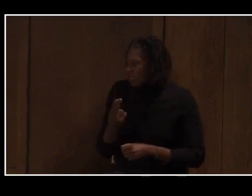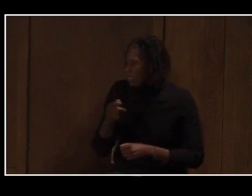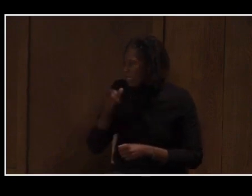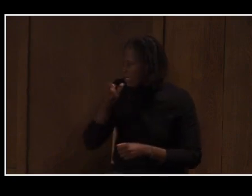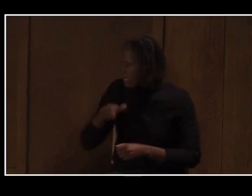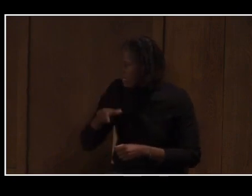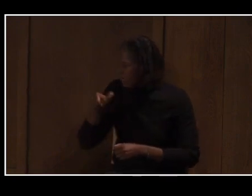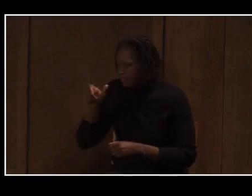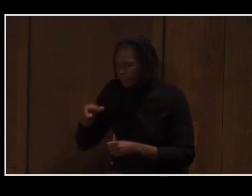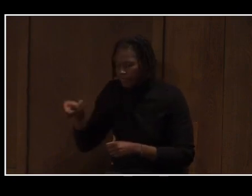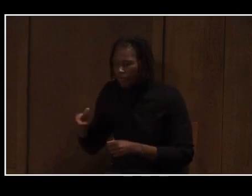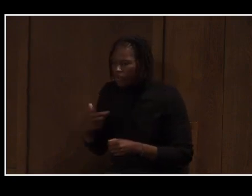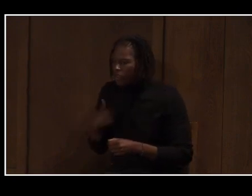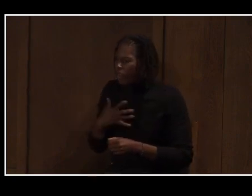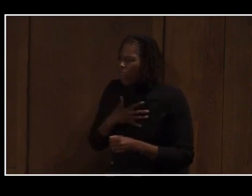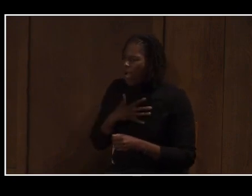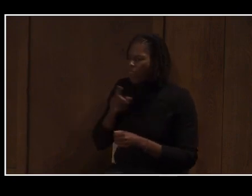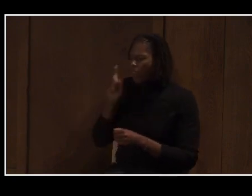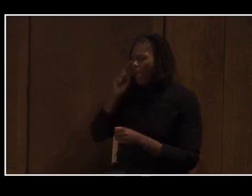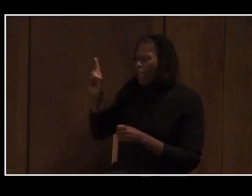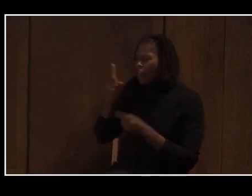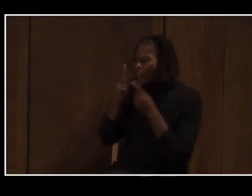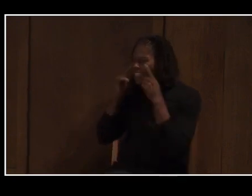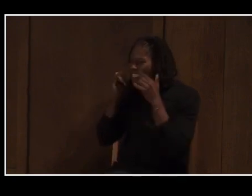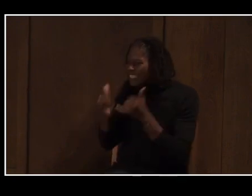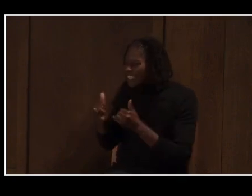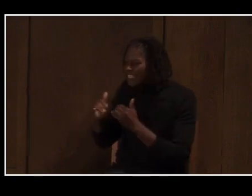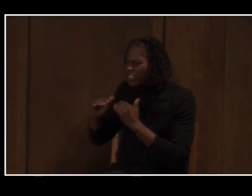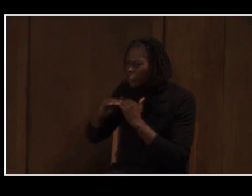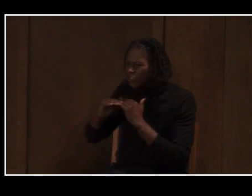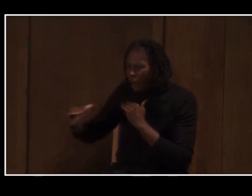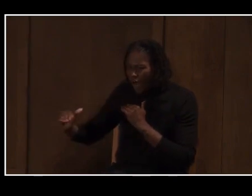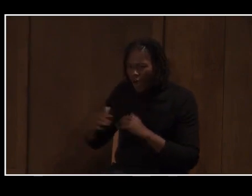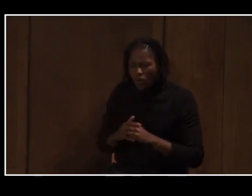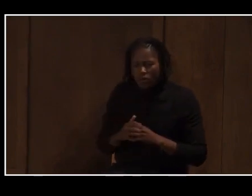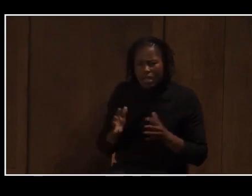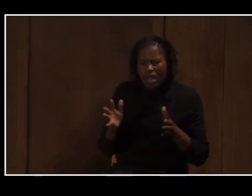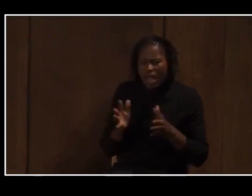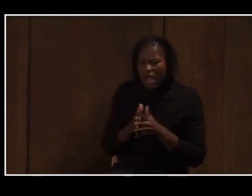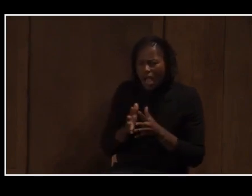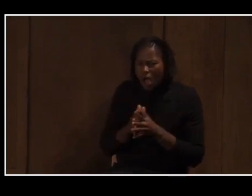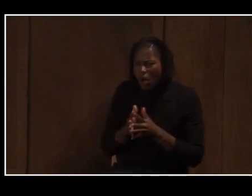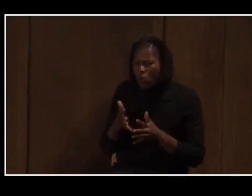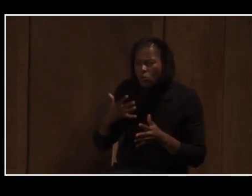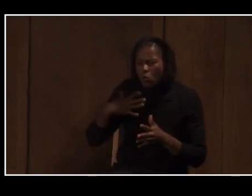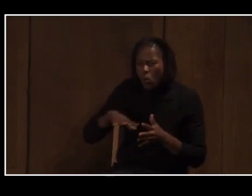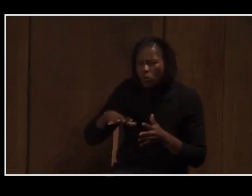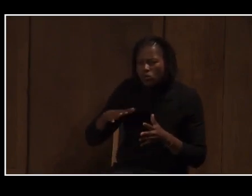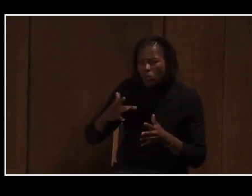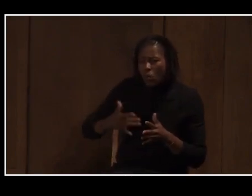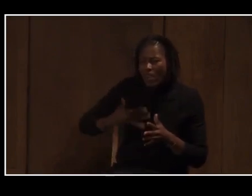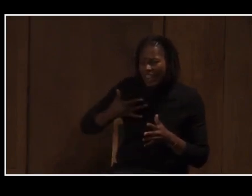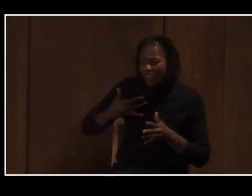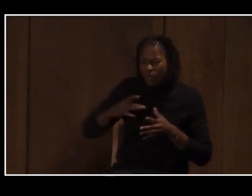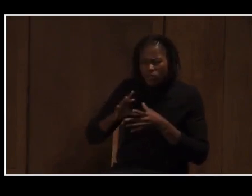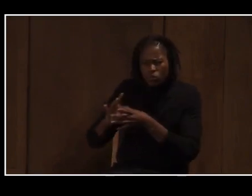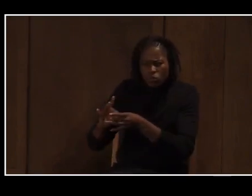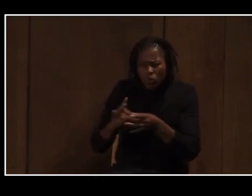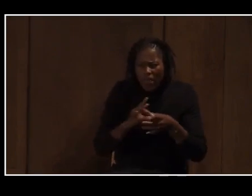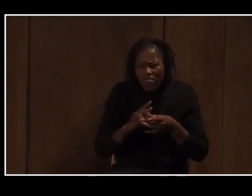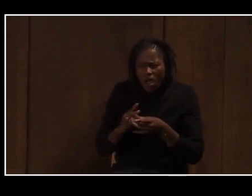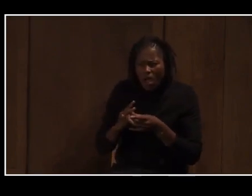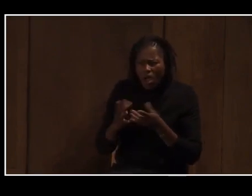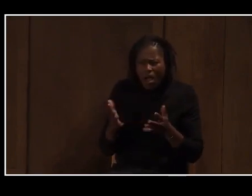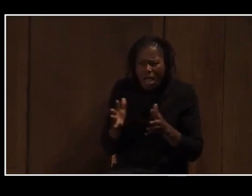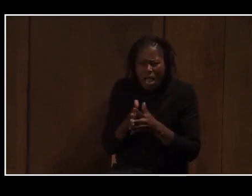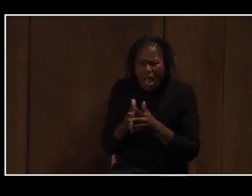Love the idea of the testing ground. Love the idea of like, how do we want to live together? Mm. I thought was quite